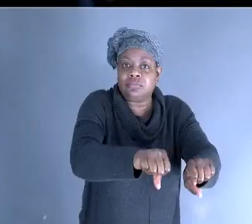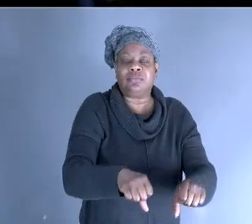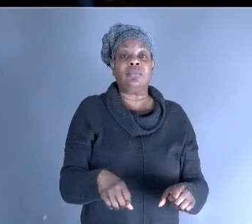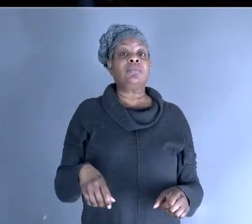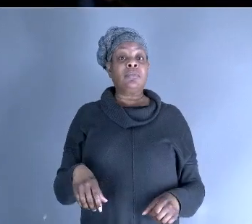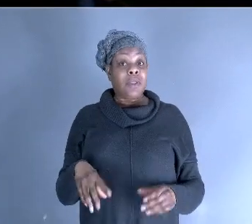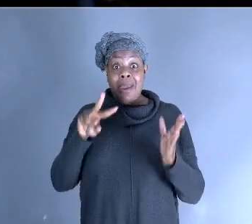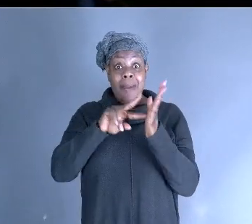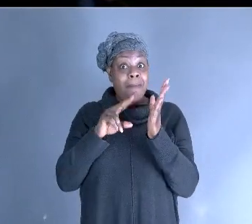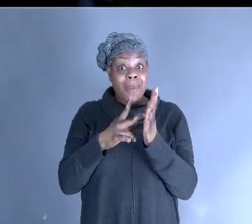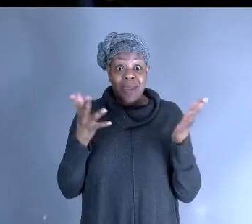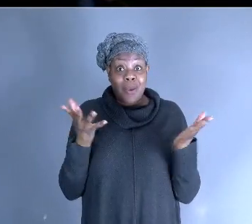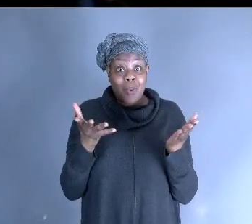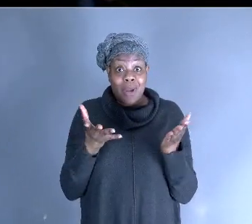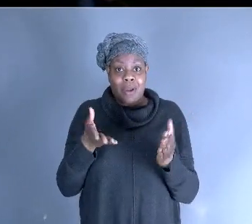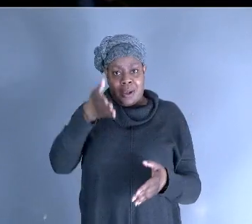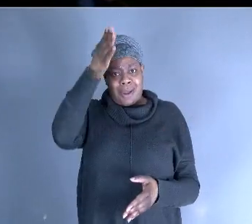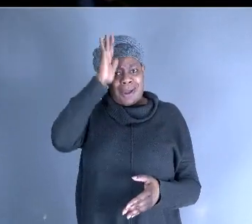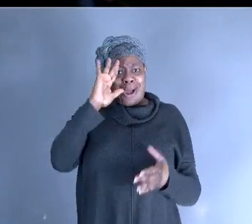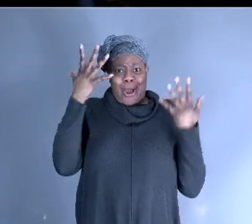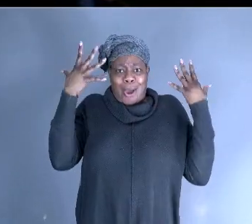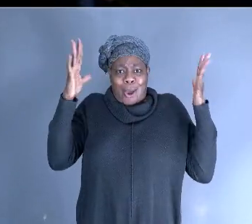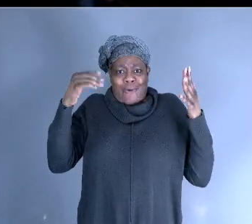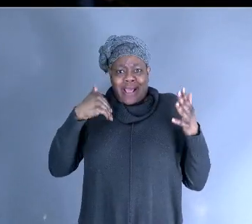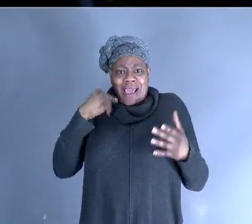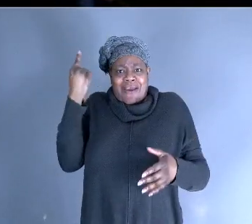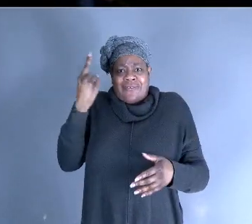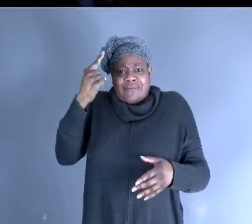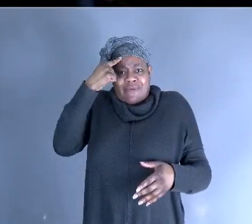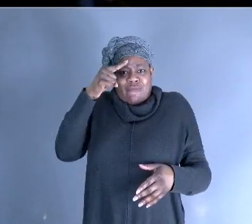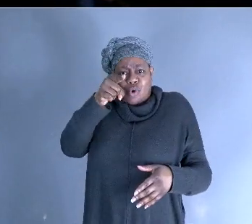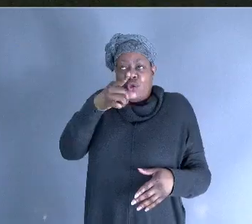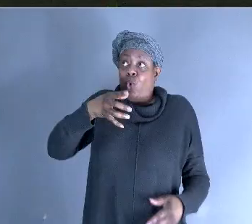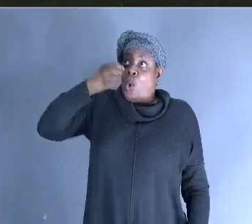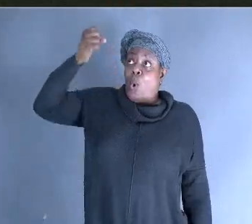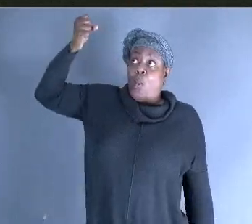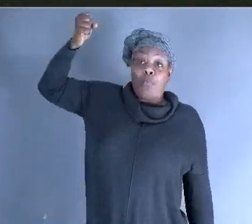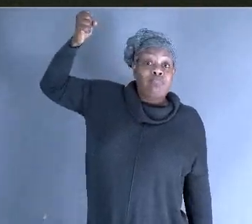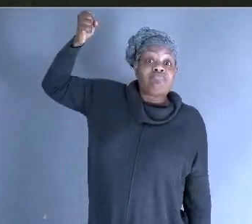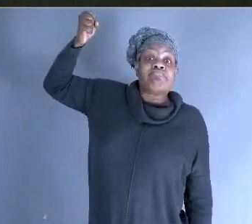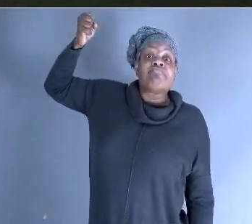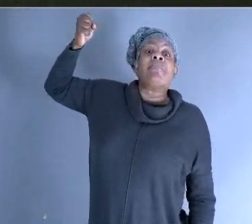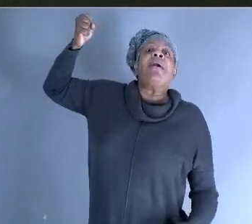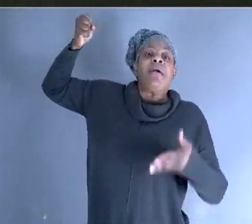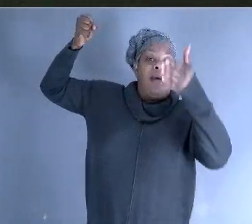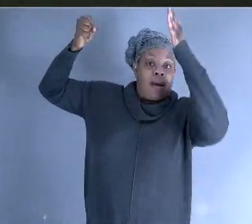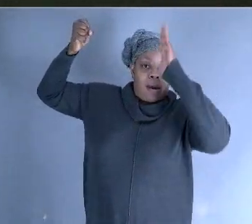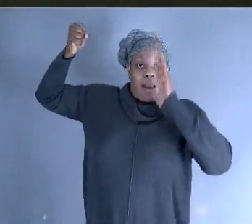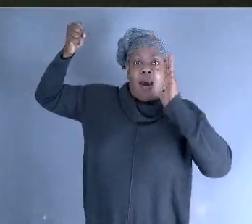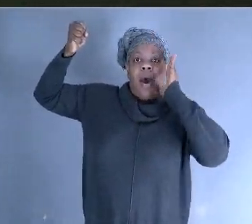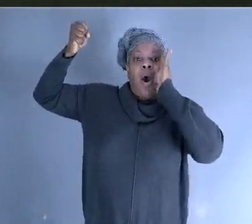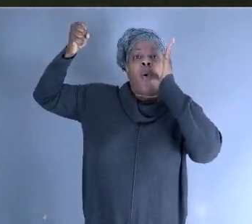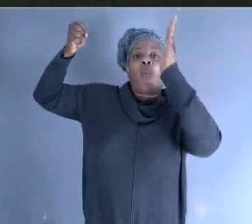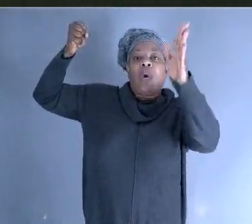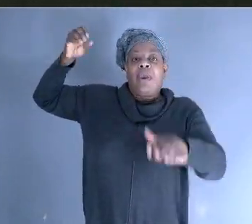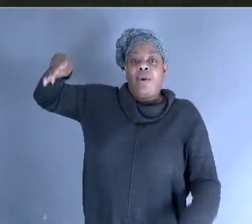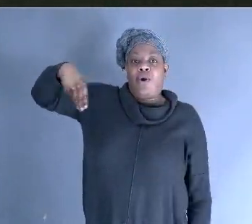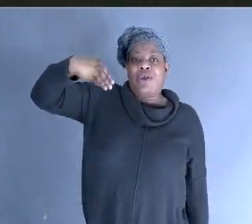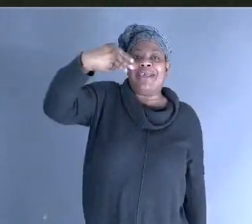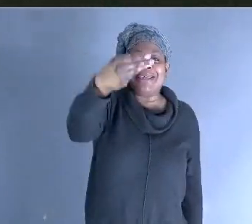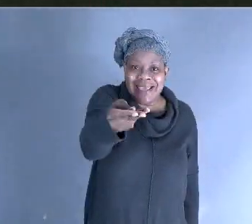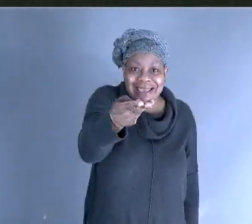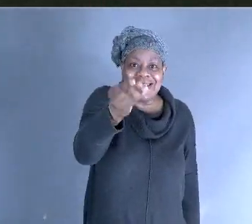And He is waiting to give it to you. You don't deserve it. You did not earn it. But it's a part of your inheritance.